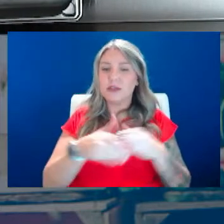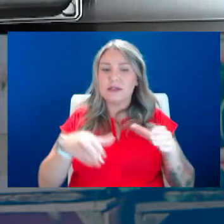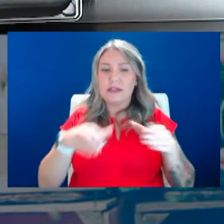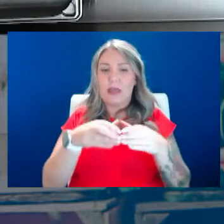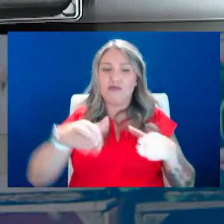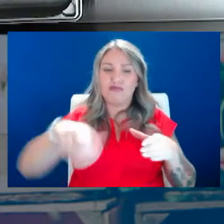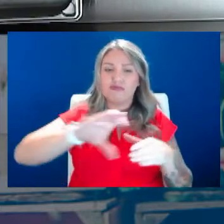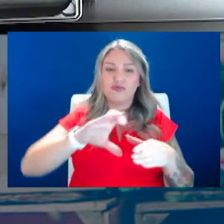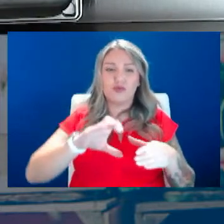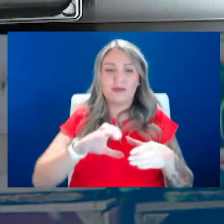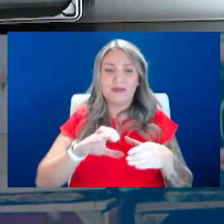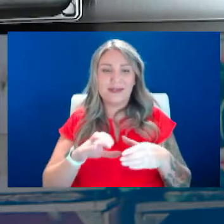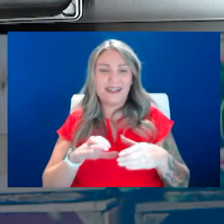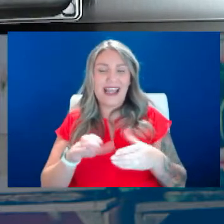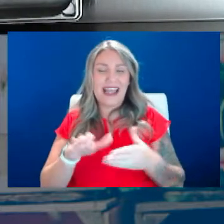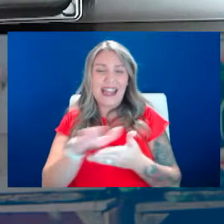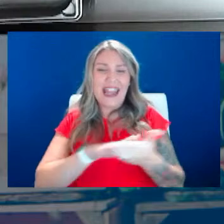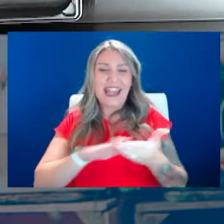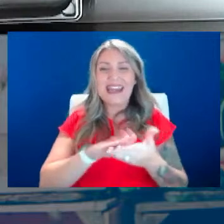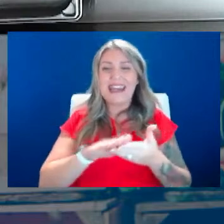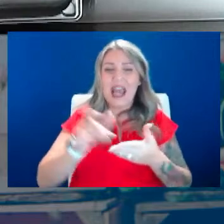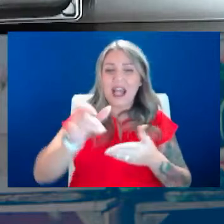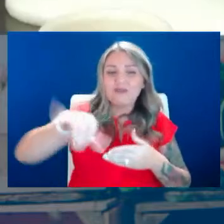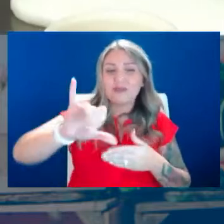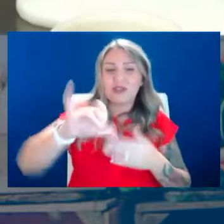make a nice little marinade today.